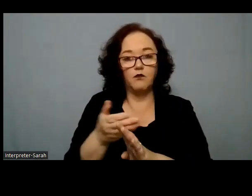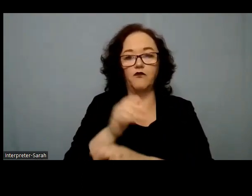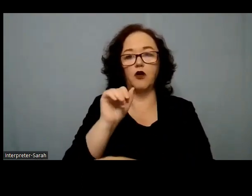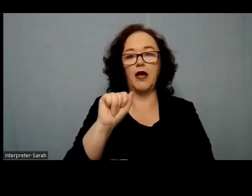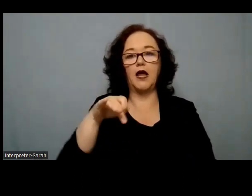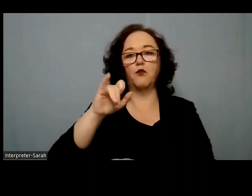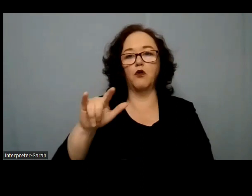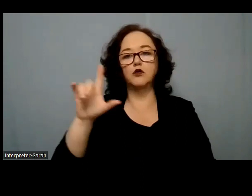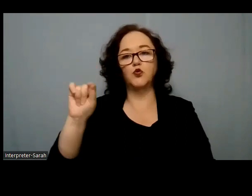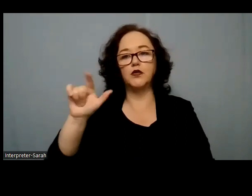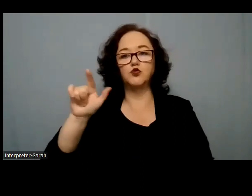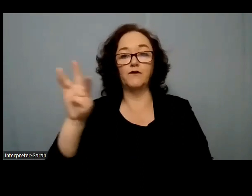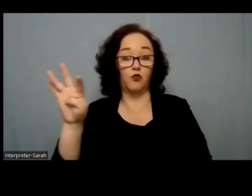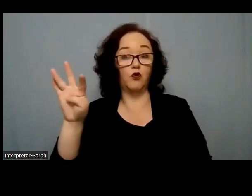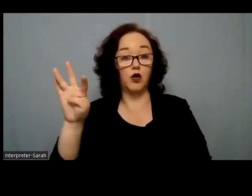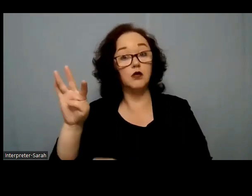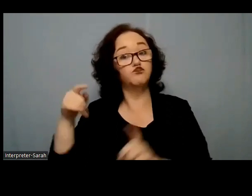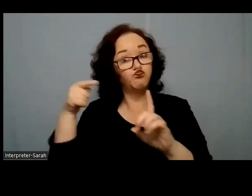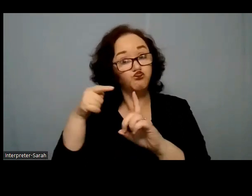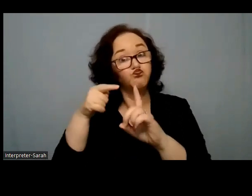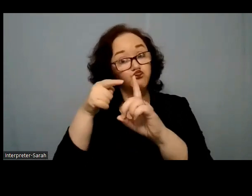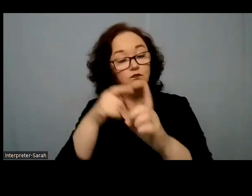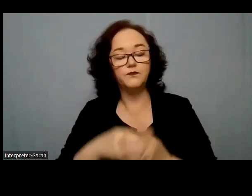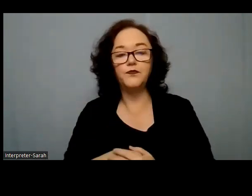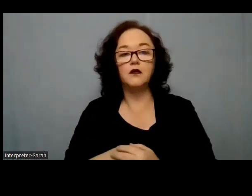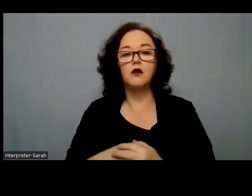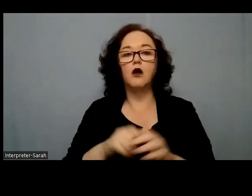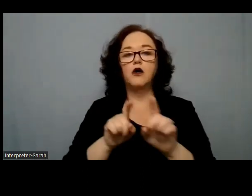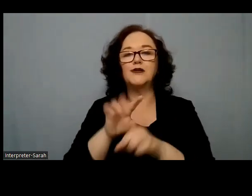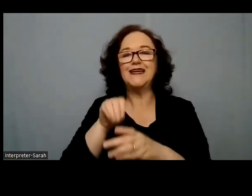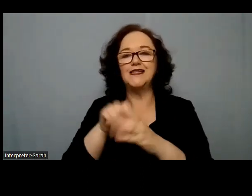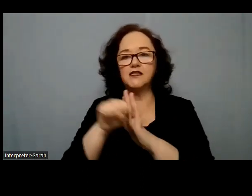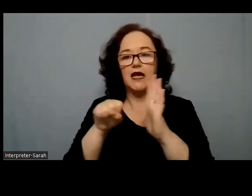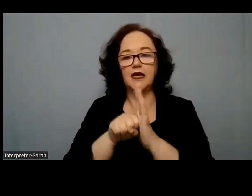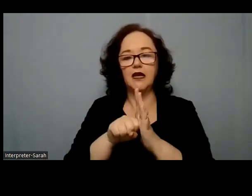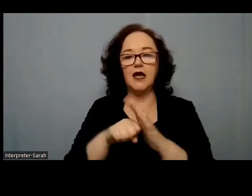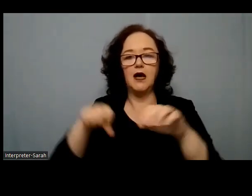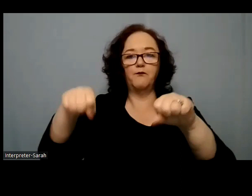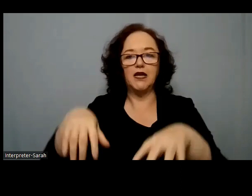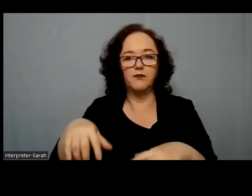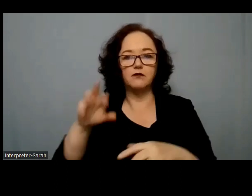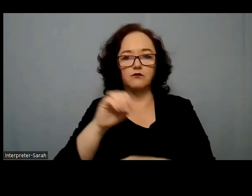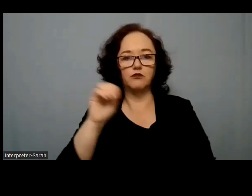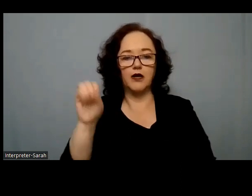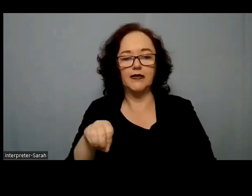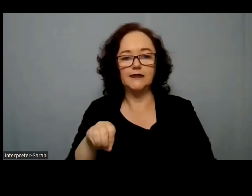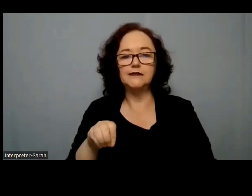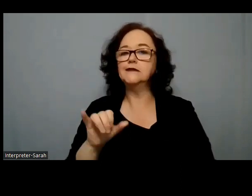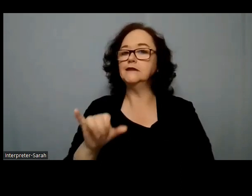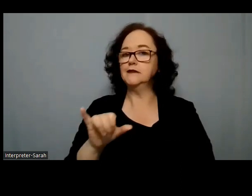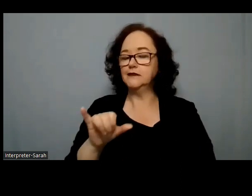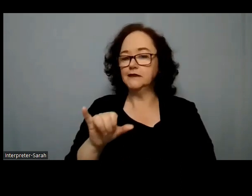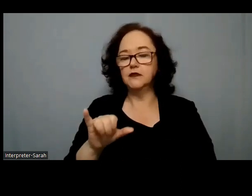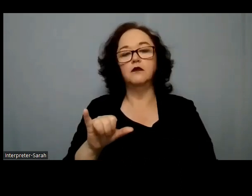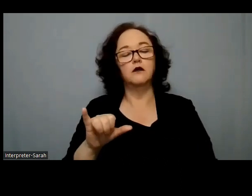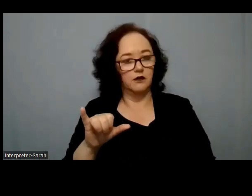2024. We also look at the in-state abandonment rate. This tells us that we need, where we need to stand to ensure that